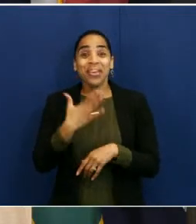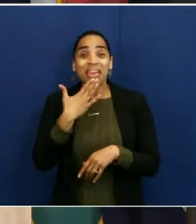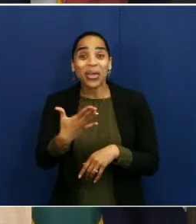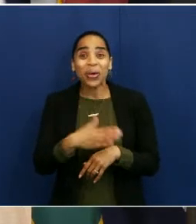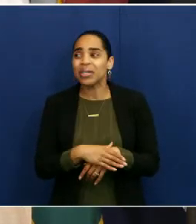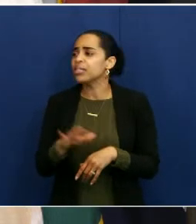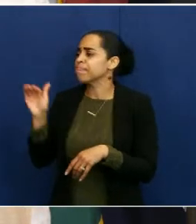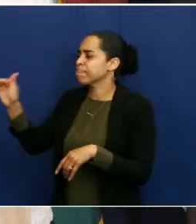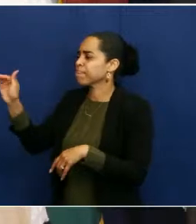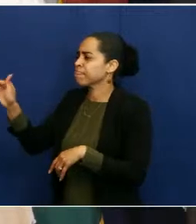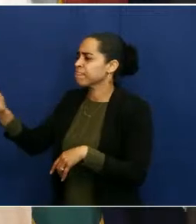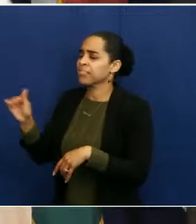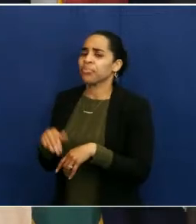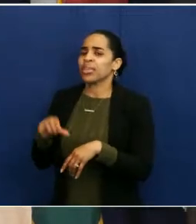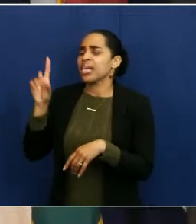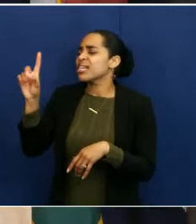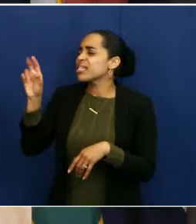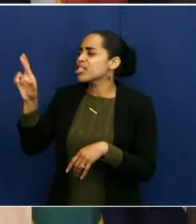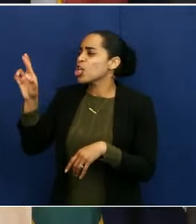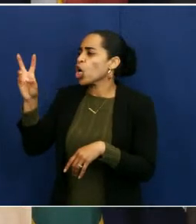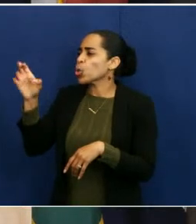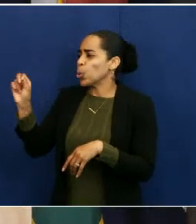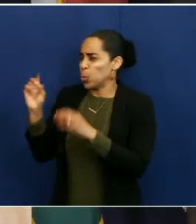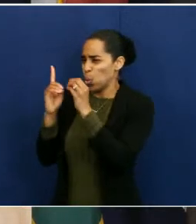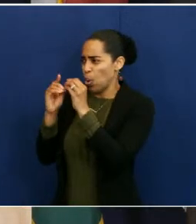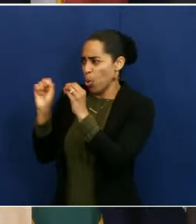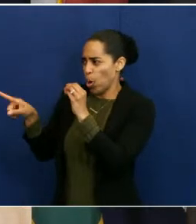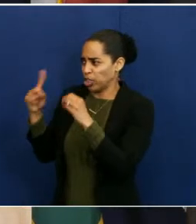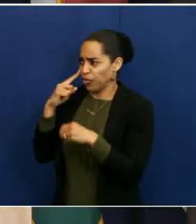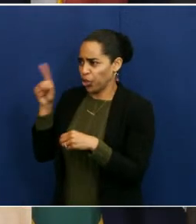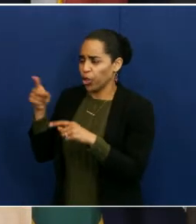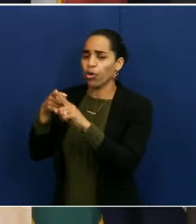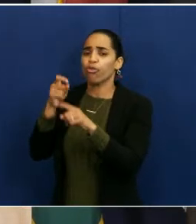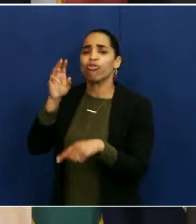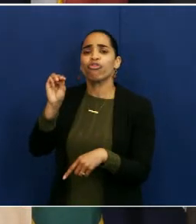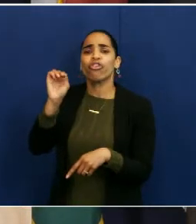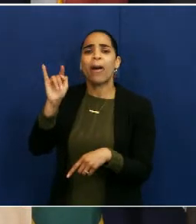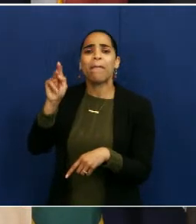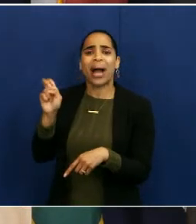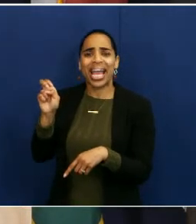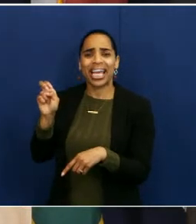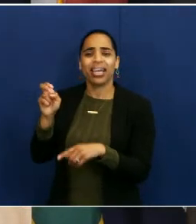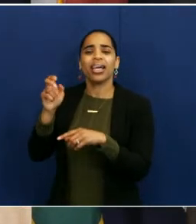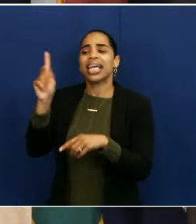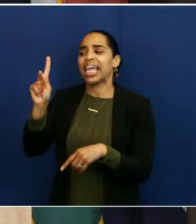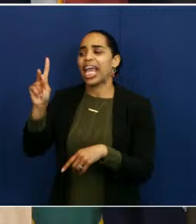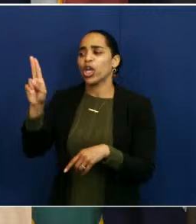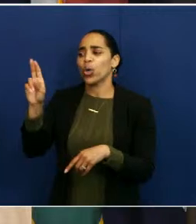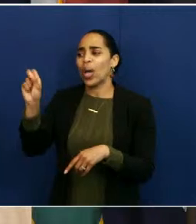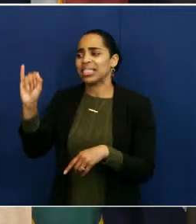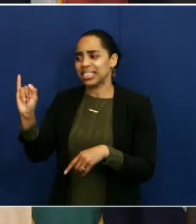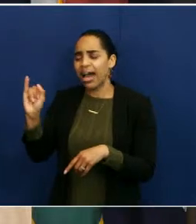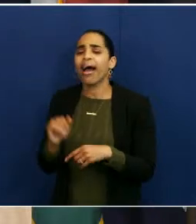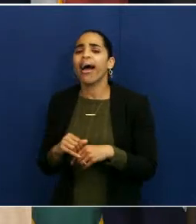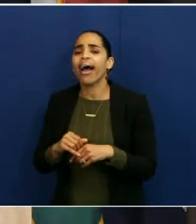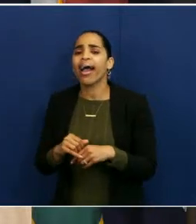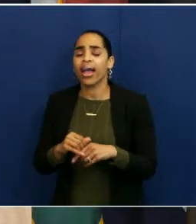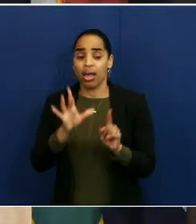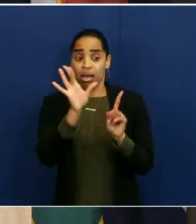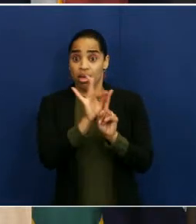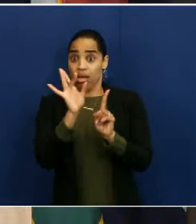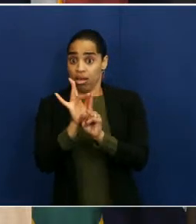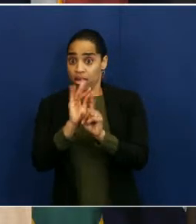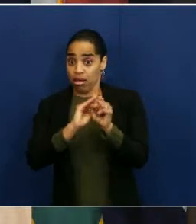you. Dr. Wooten, this next question is actually also for you from Mike McKinnon with KOSI. How many coronavirus cases